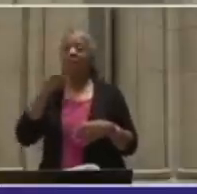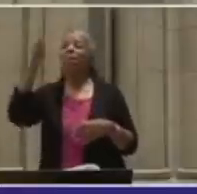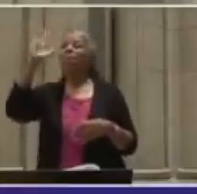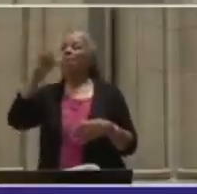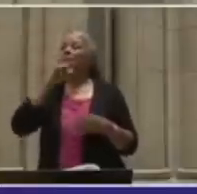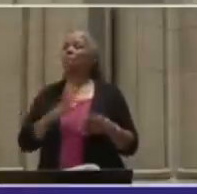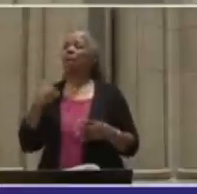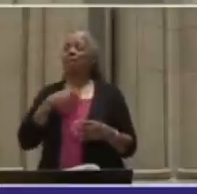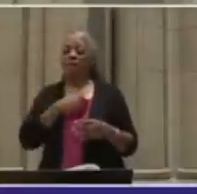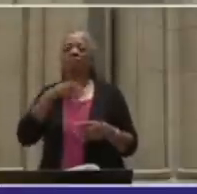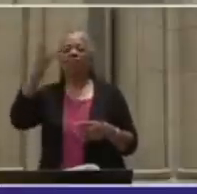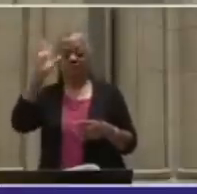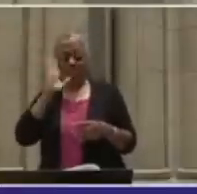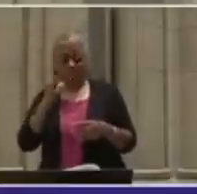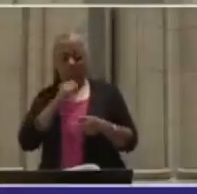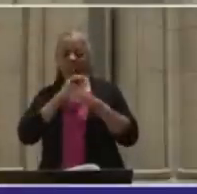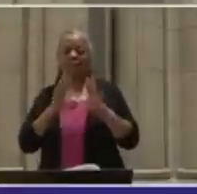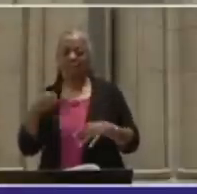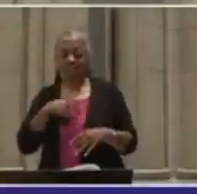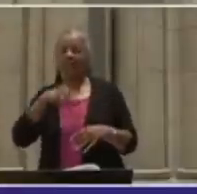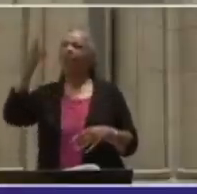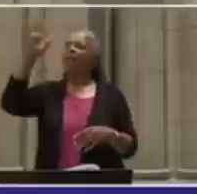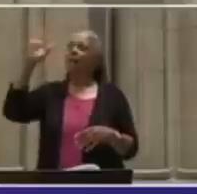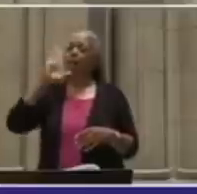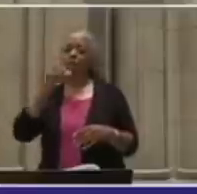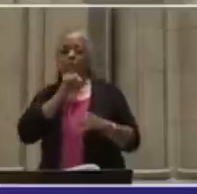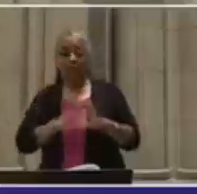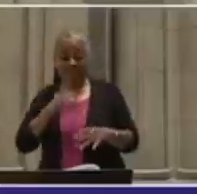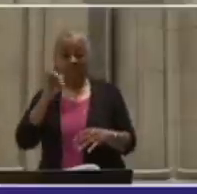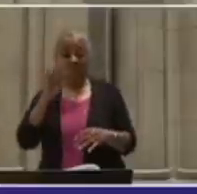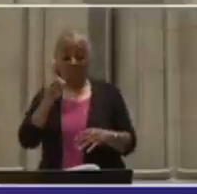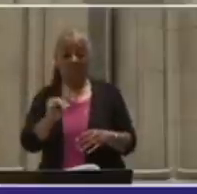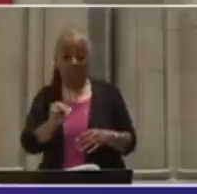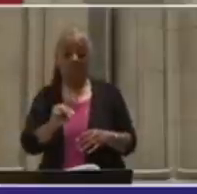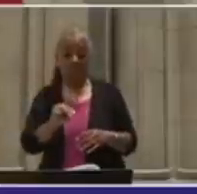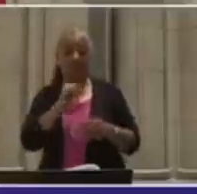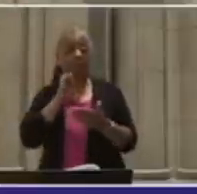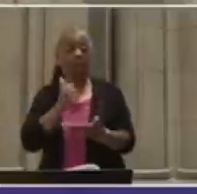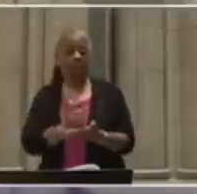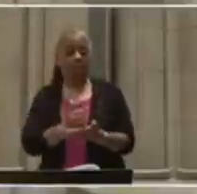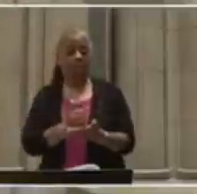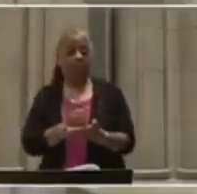us. God will bless us. God will bless us if we do.